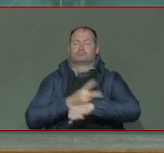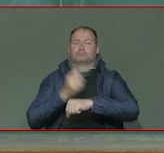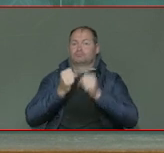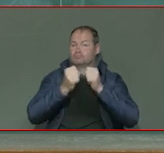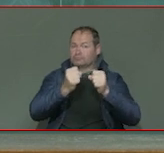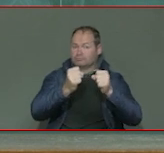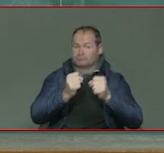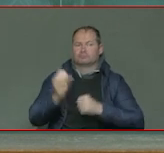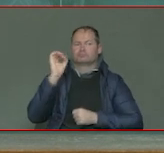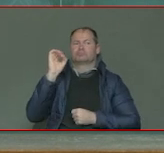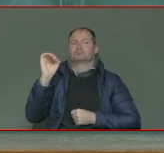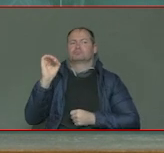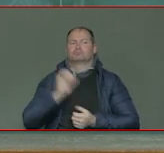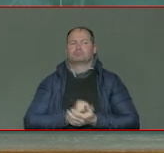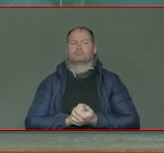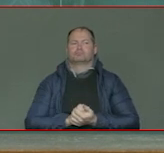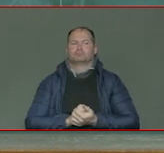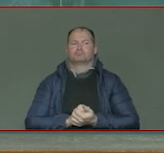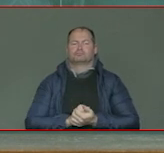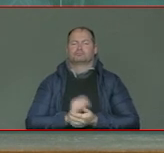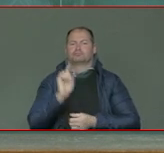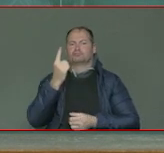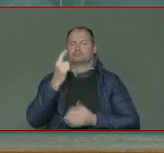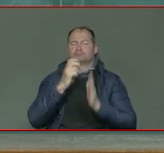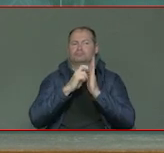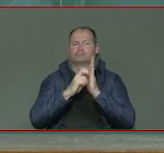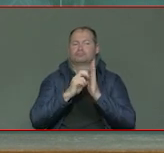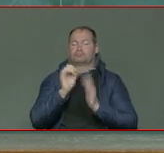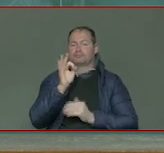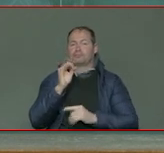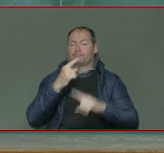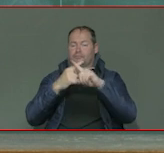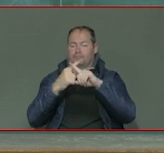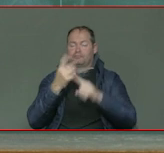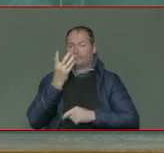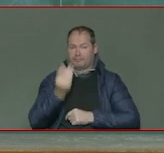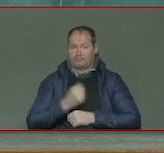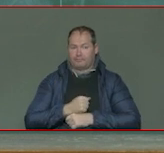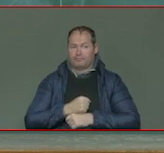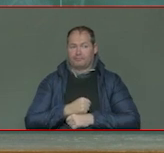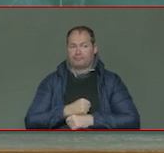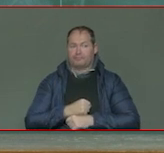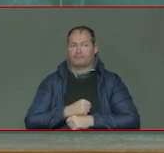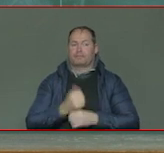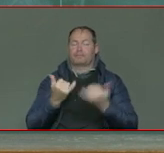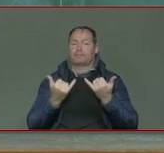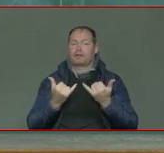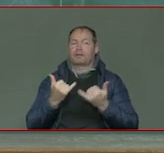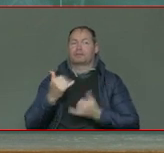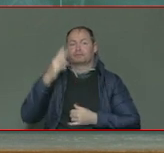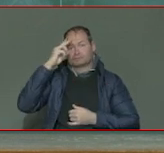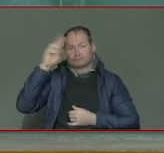0. So the first rule is, if there is multiplication, that squared means that times